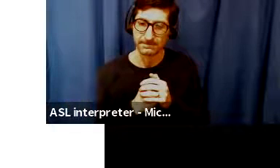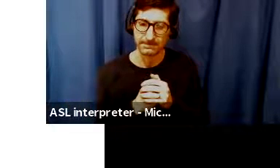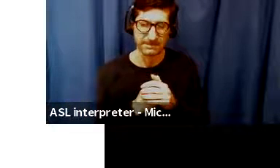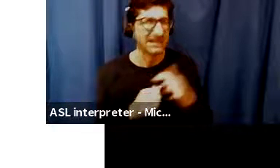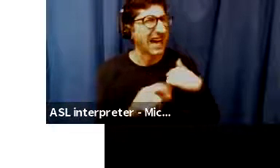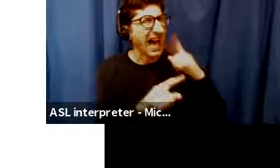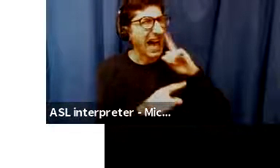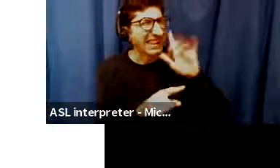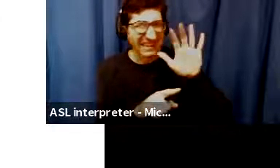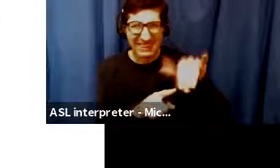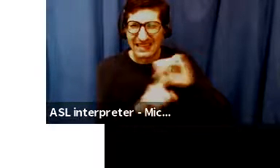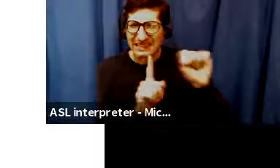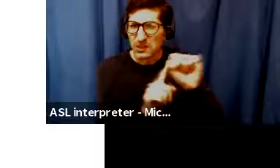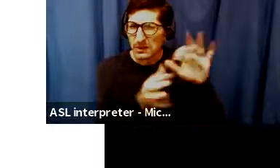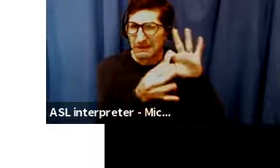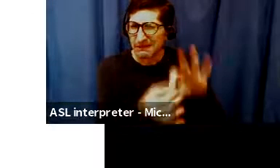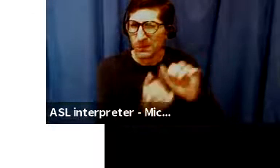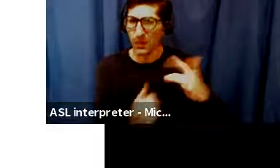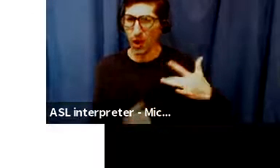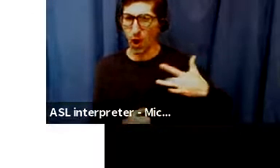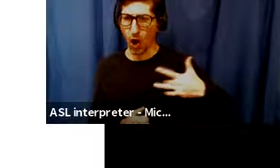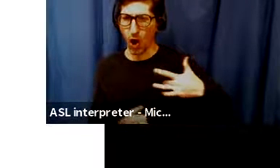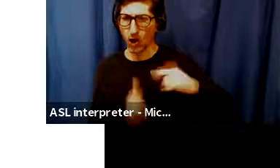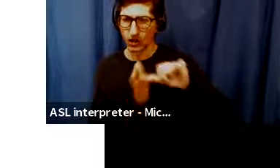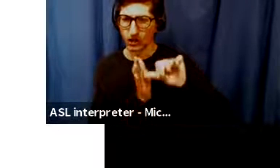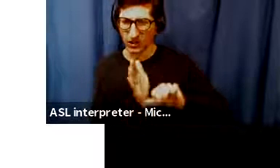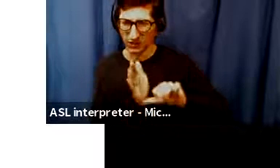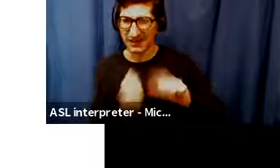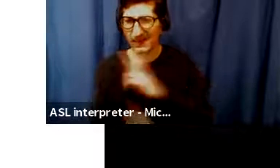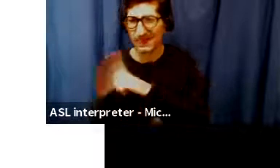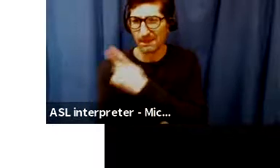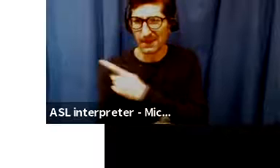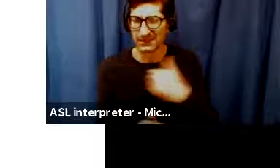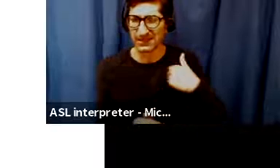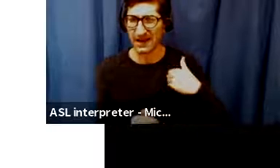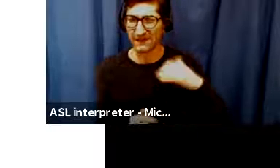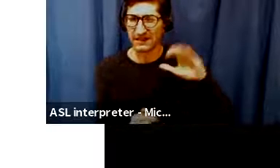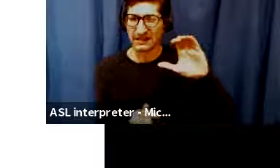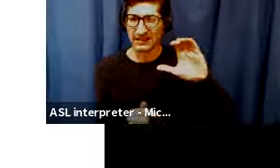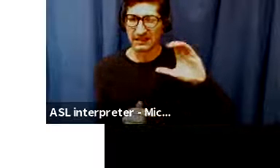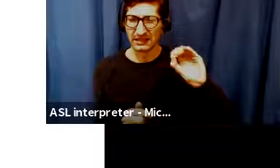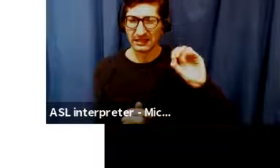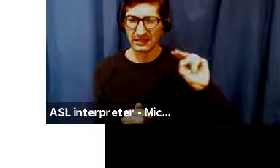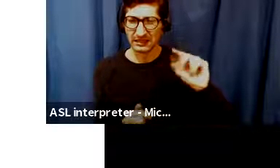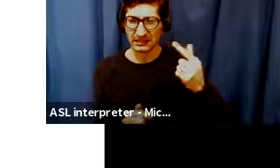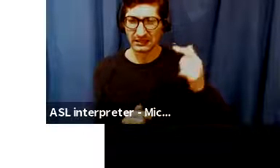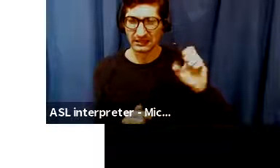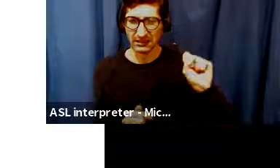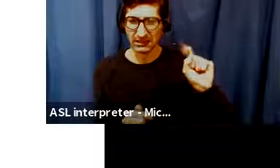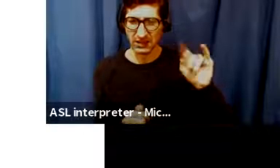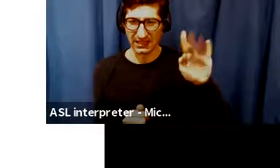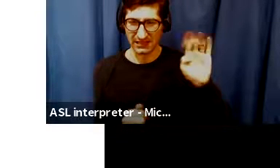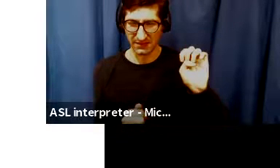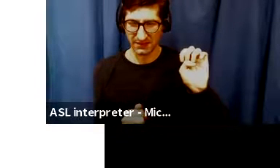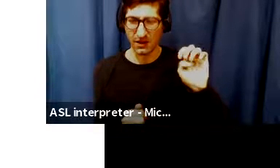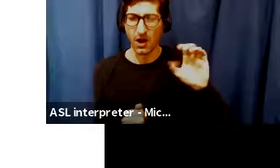be heart surgery or congestive heart failure. So it was very important that all of the important